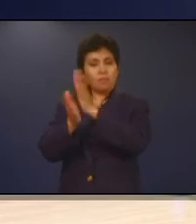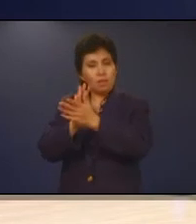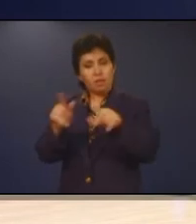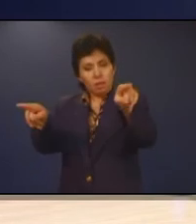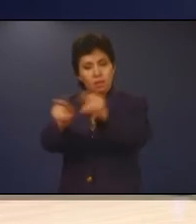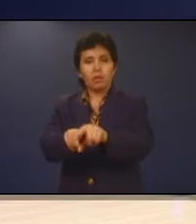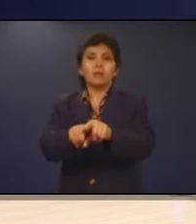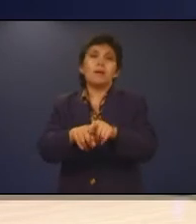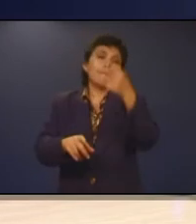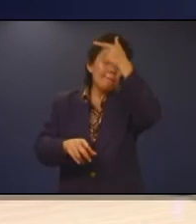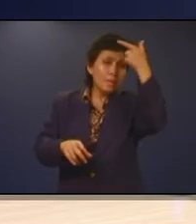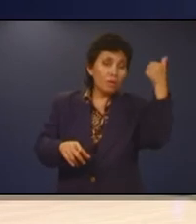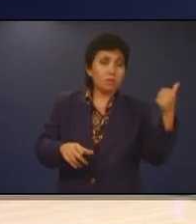that.